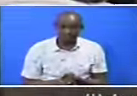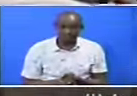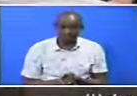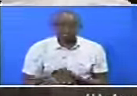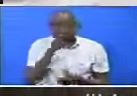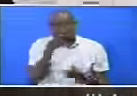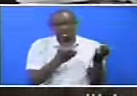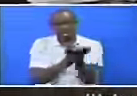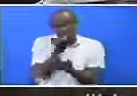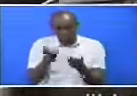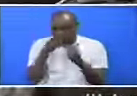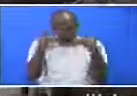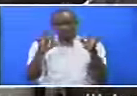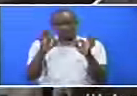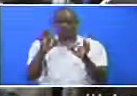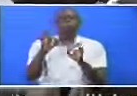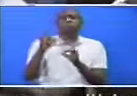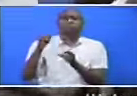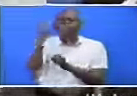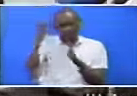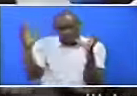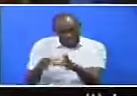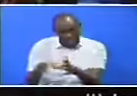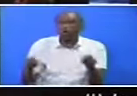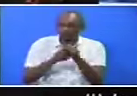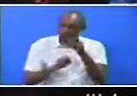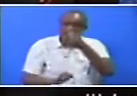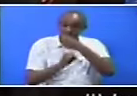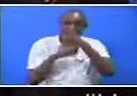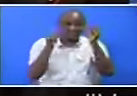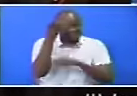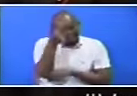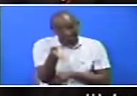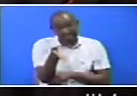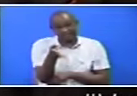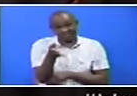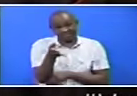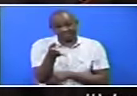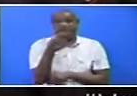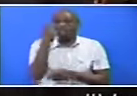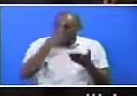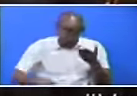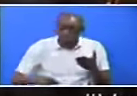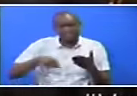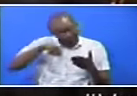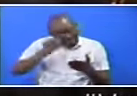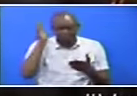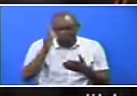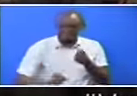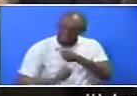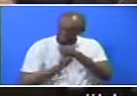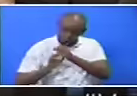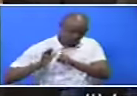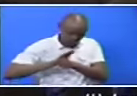The Economic Freedom Party would also host the president later in the day, pledging unwavering support for